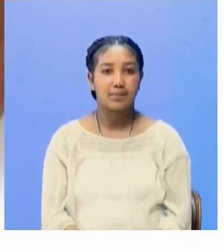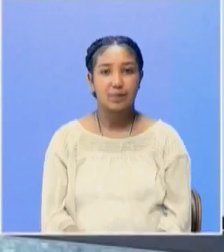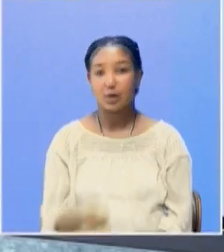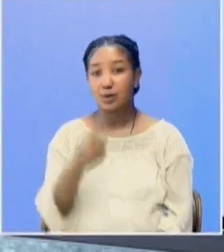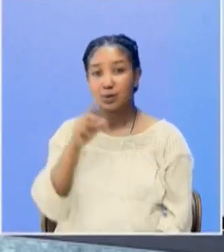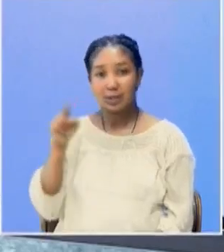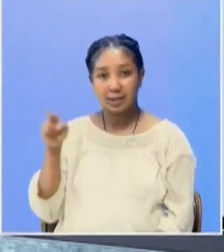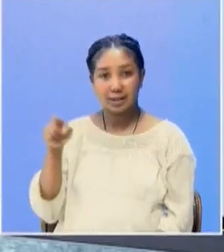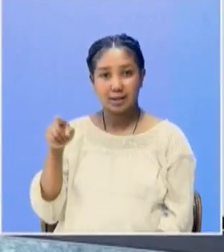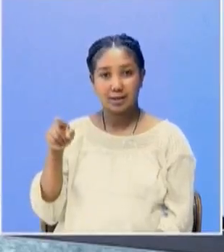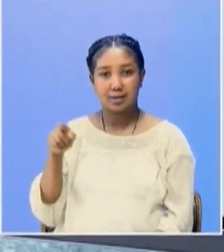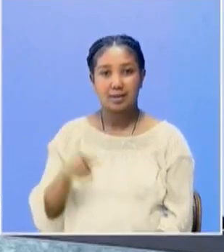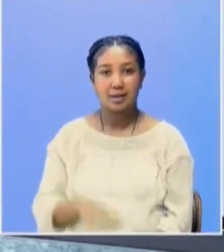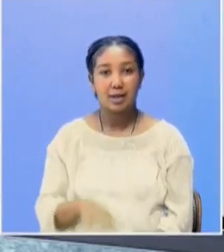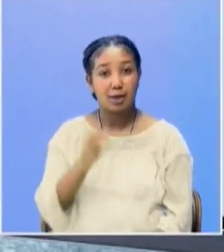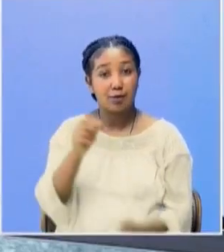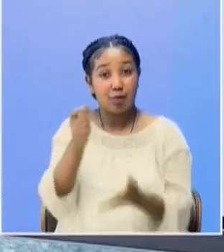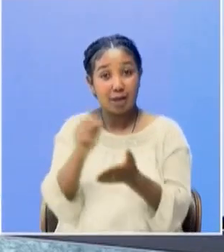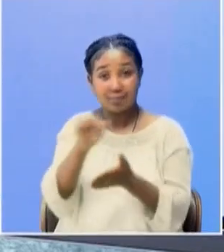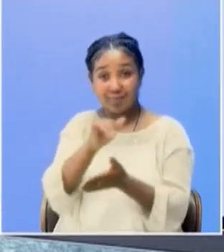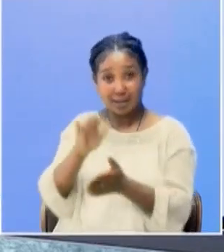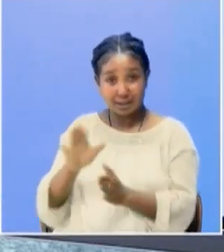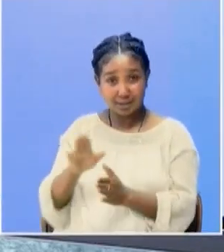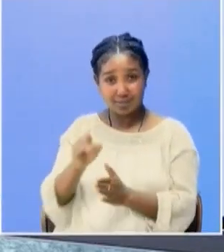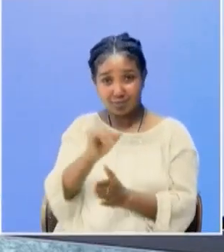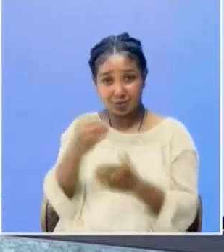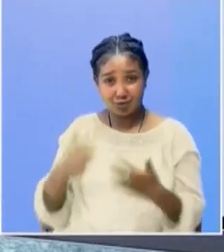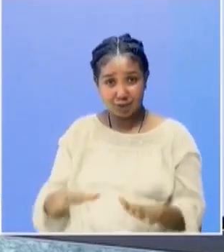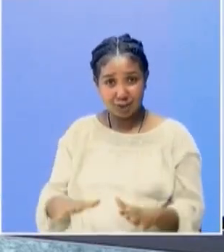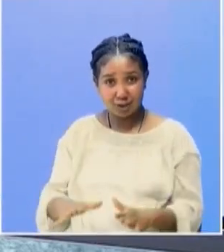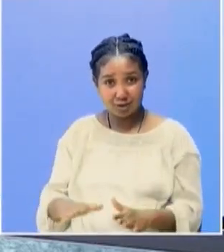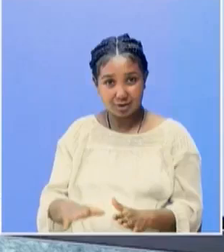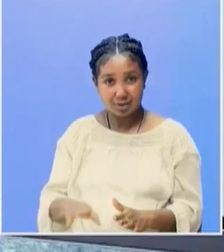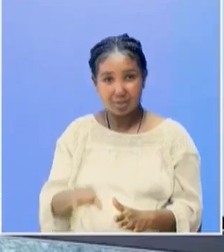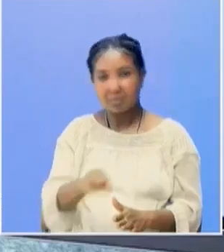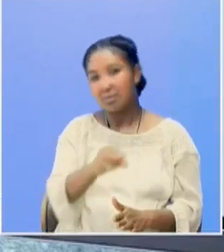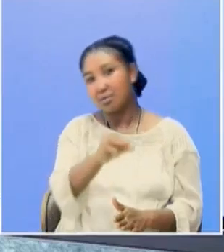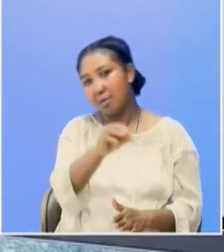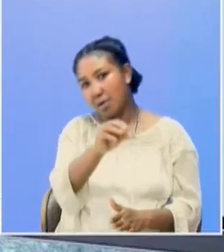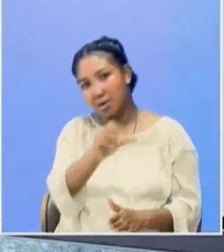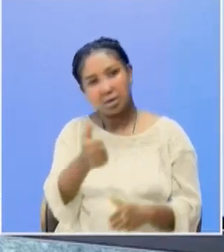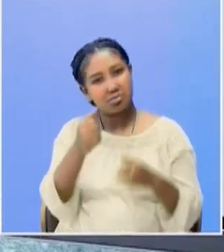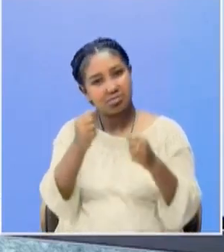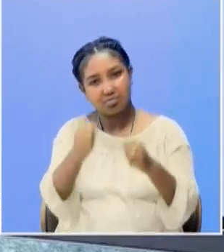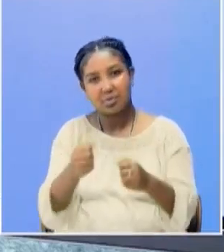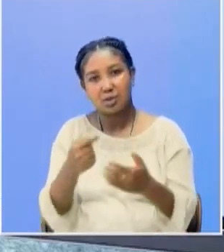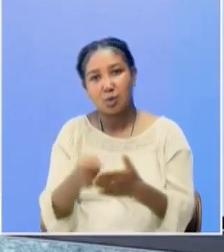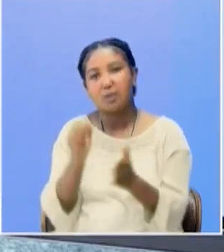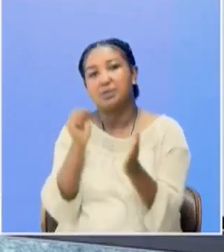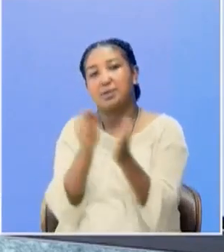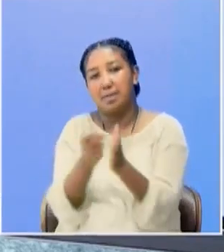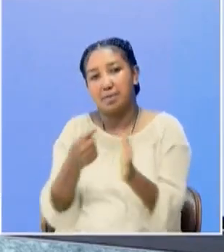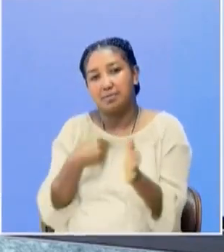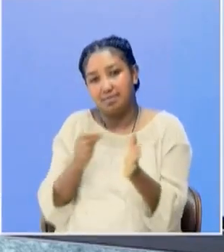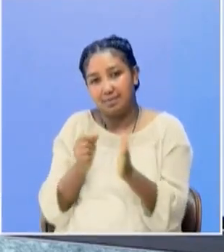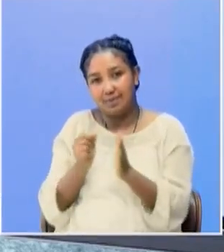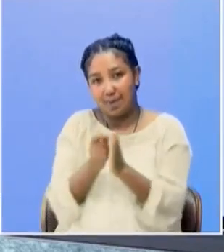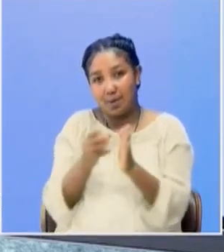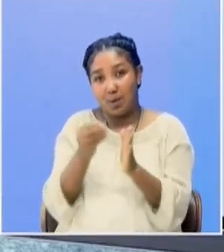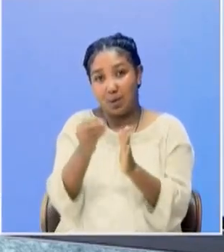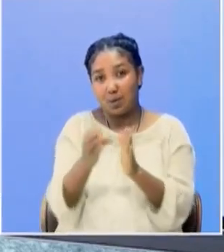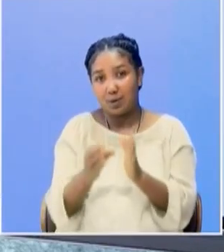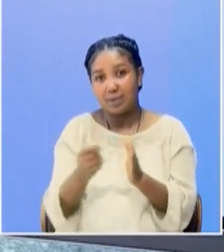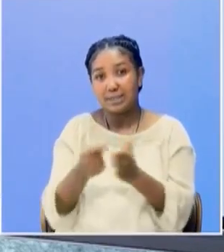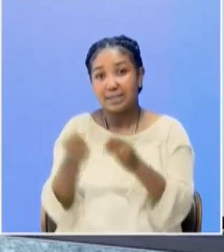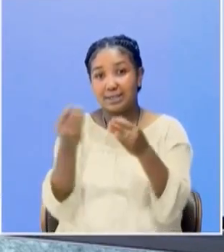Look, if you write just like this, and others is possible. This one is a sample, okay? Here,